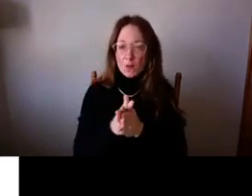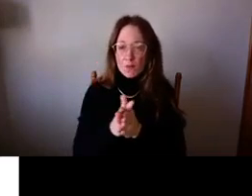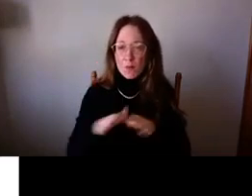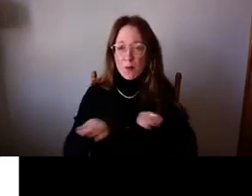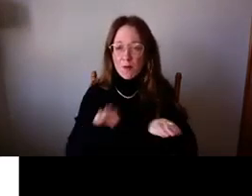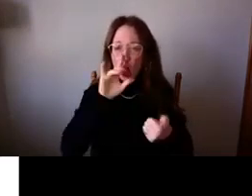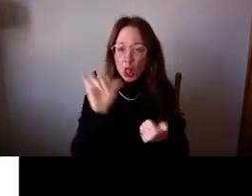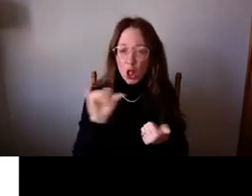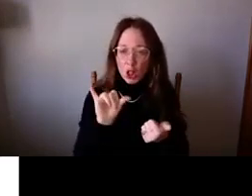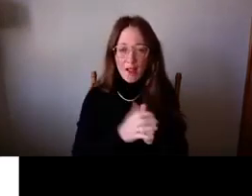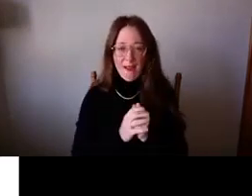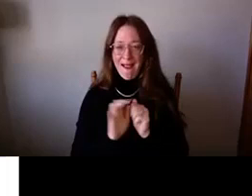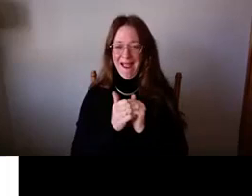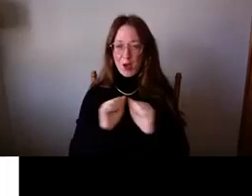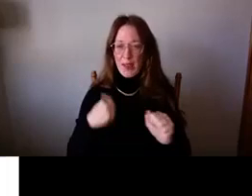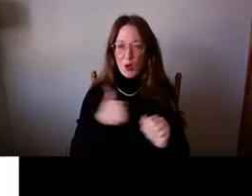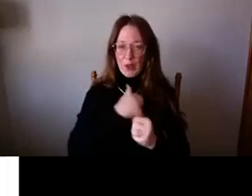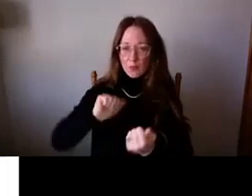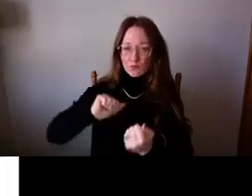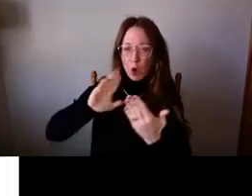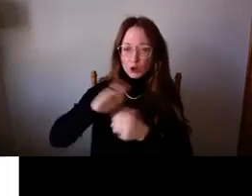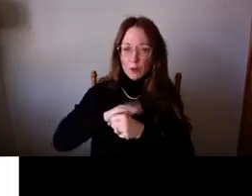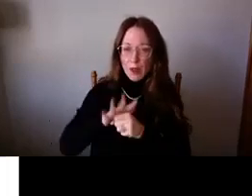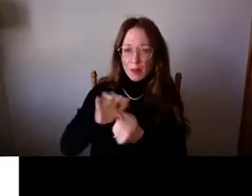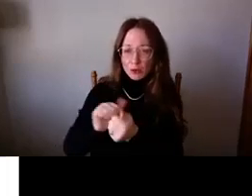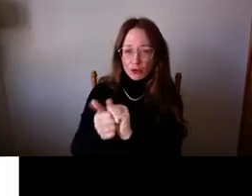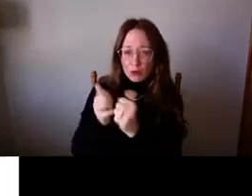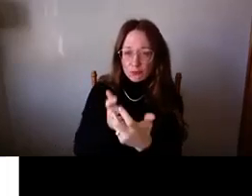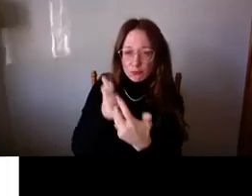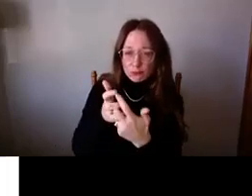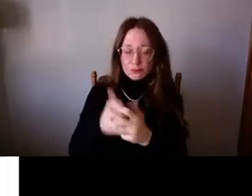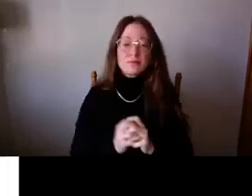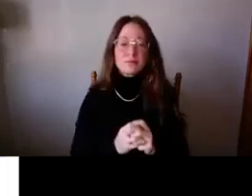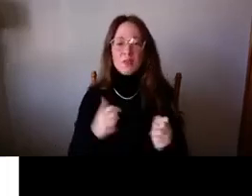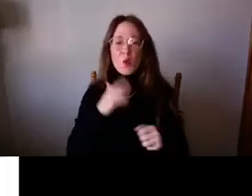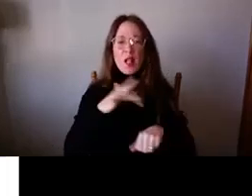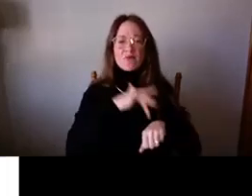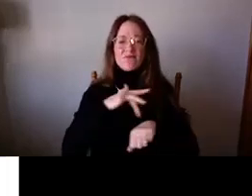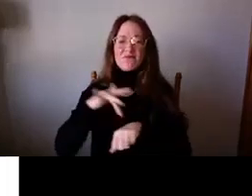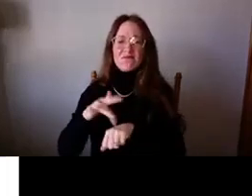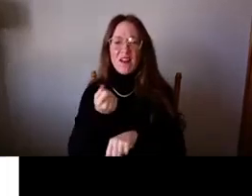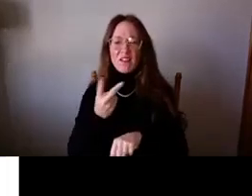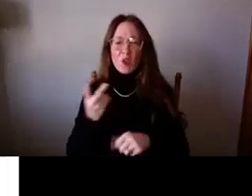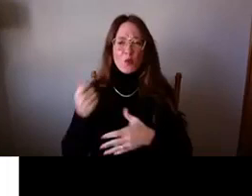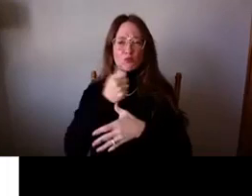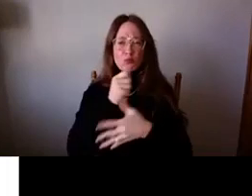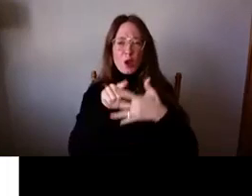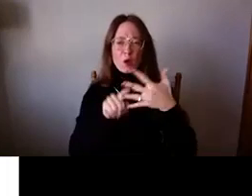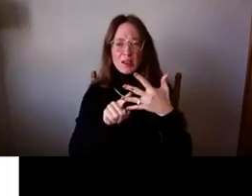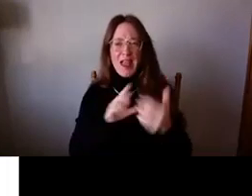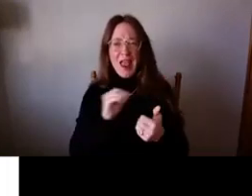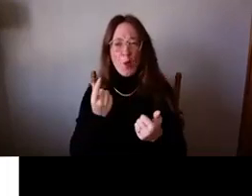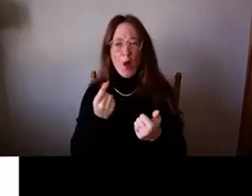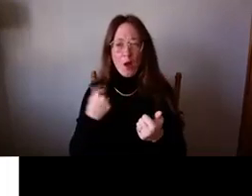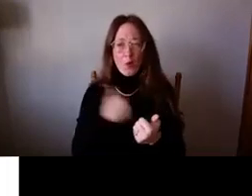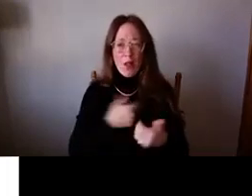brought on by the pandemic. Let me just touch on a few of the priorities and what's been accomplished by RSA.